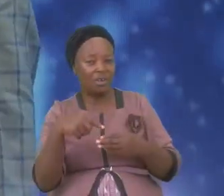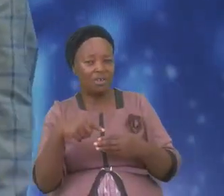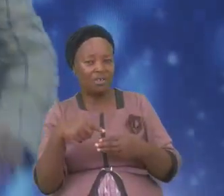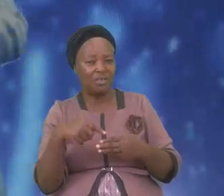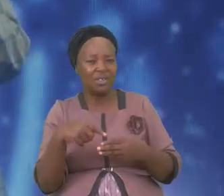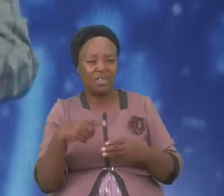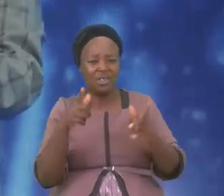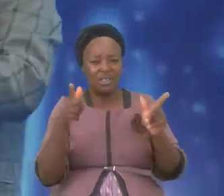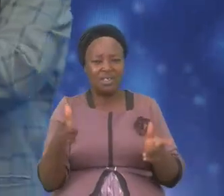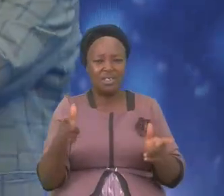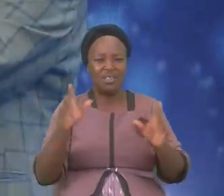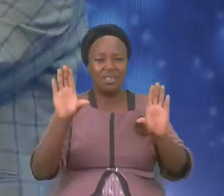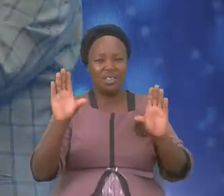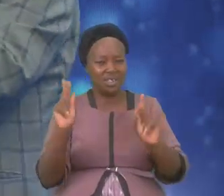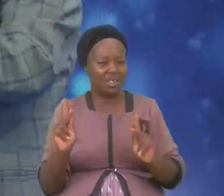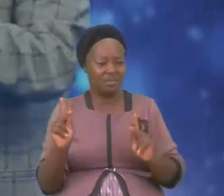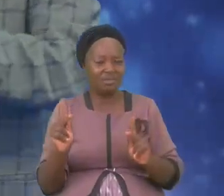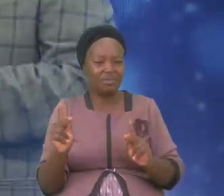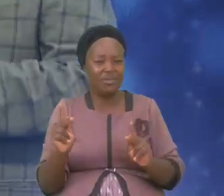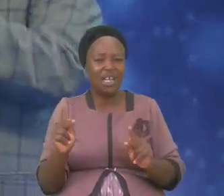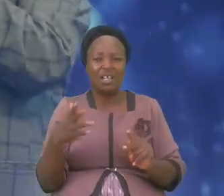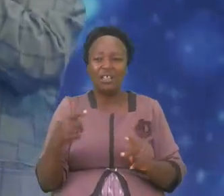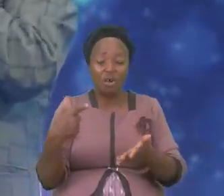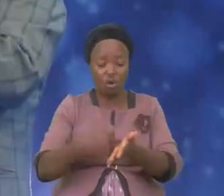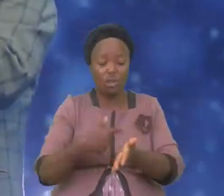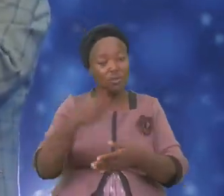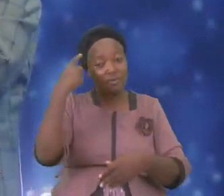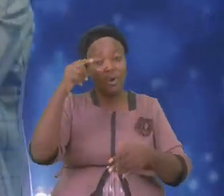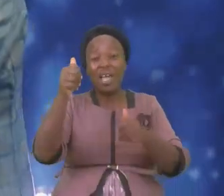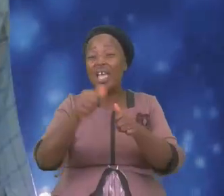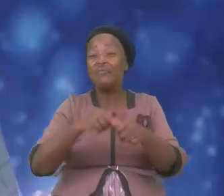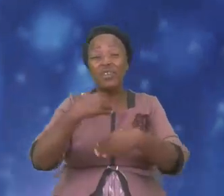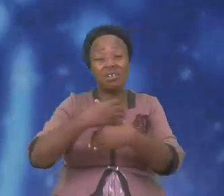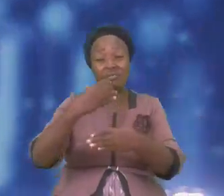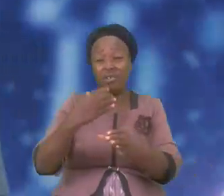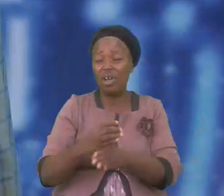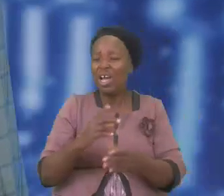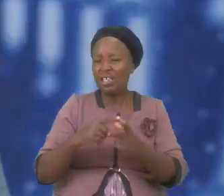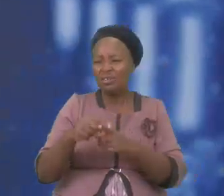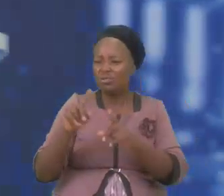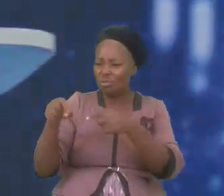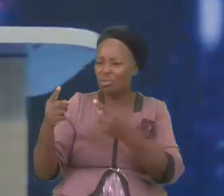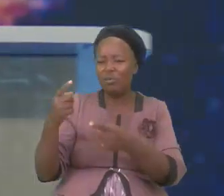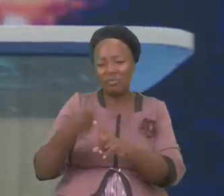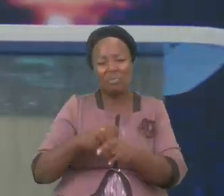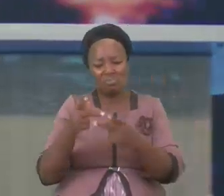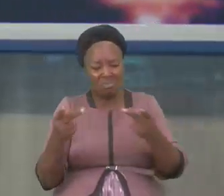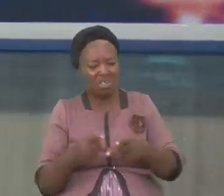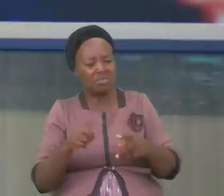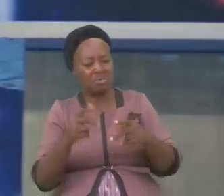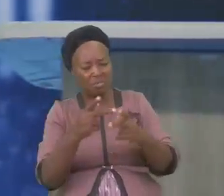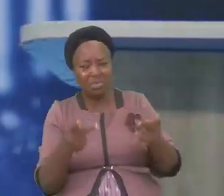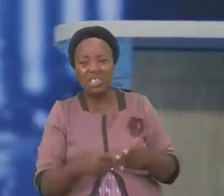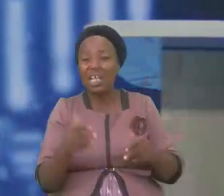every creature. And we've been going from place to place. Everywhere we have gone, we've seen people come out of